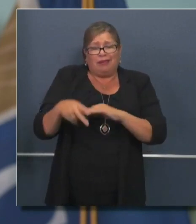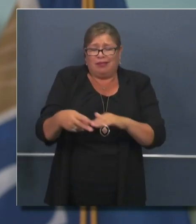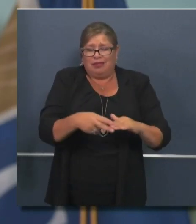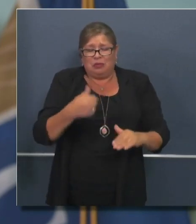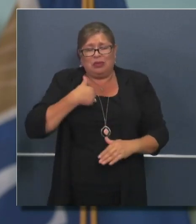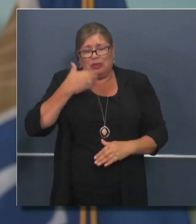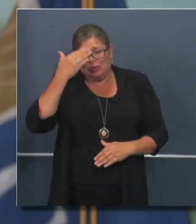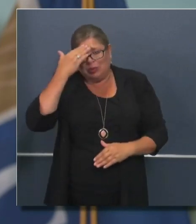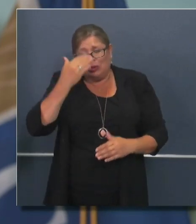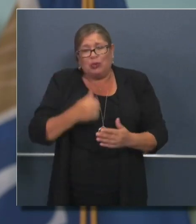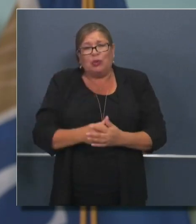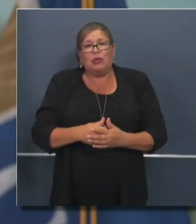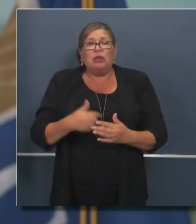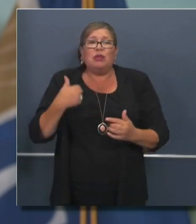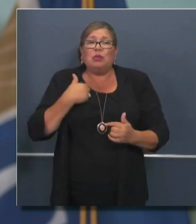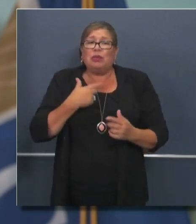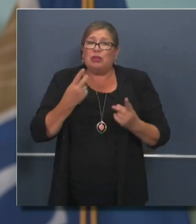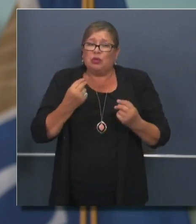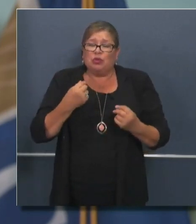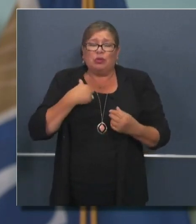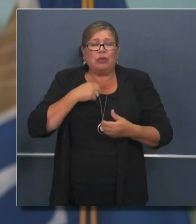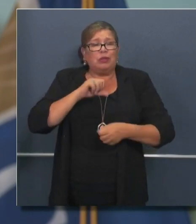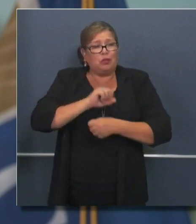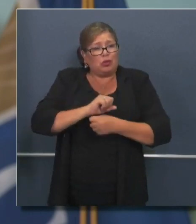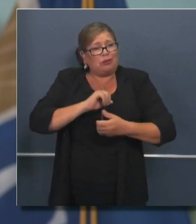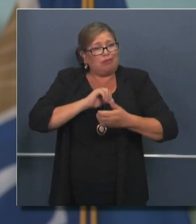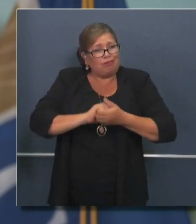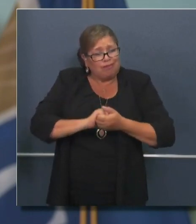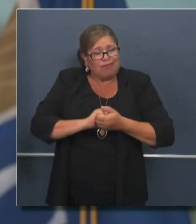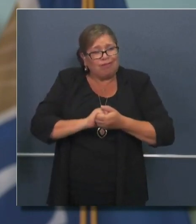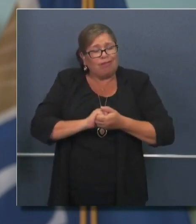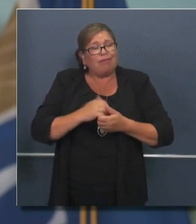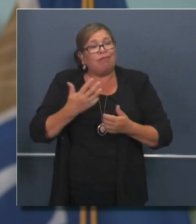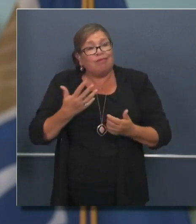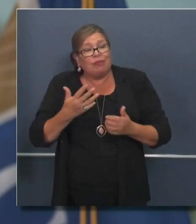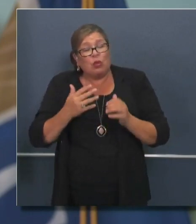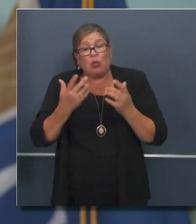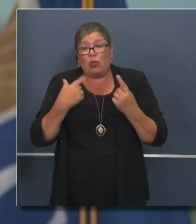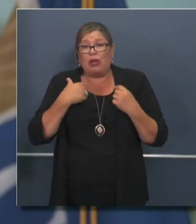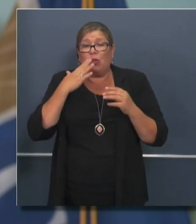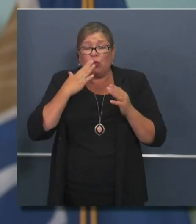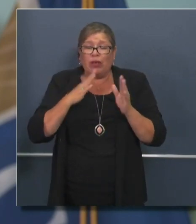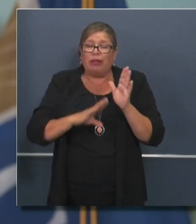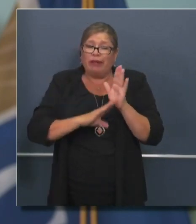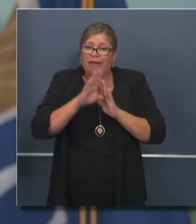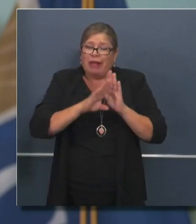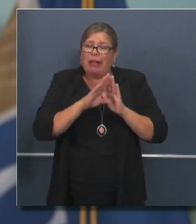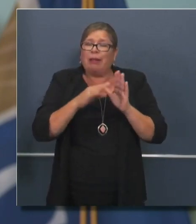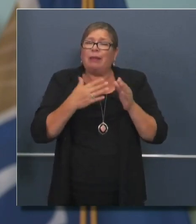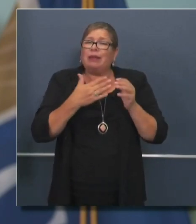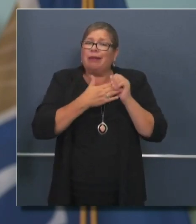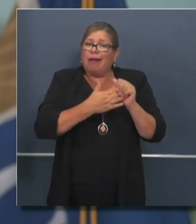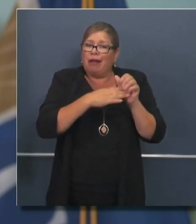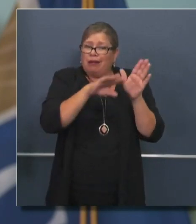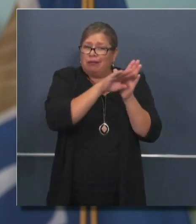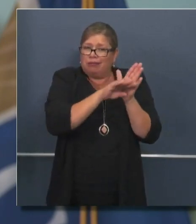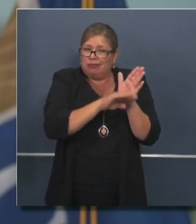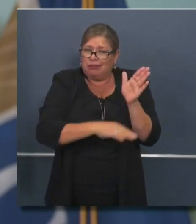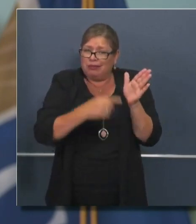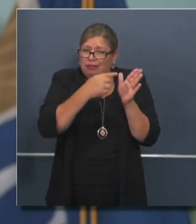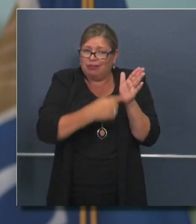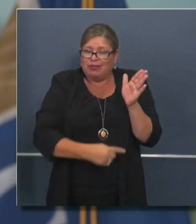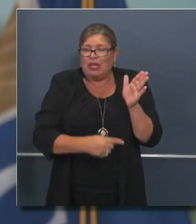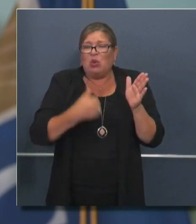of your question, which is working to come up with appropriate guidelines. We have some drafts that are going back and forth. They're